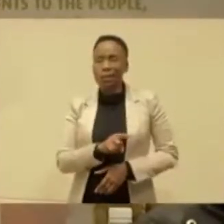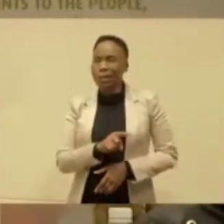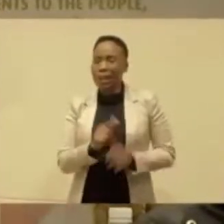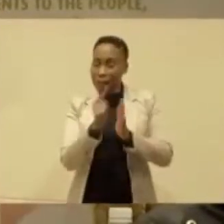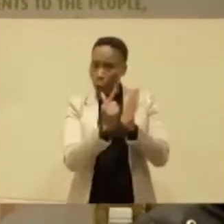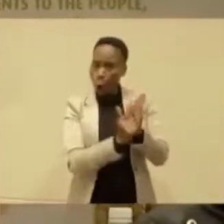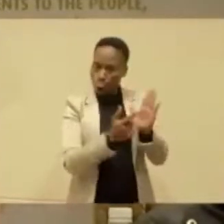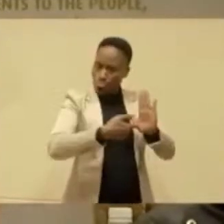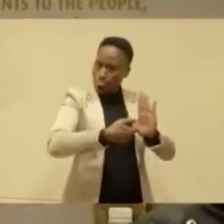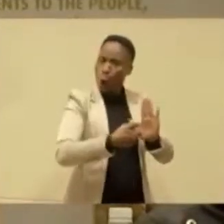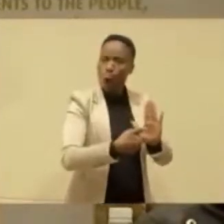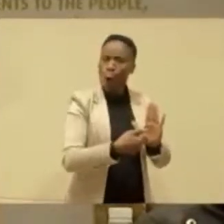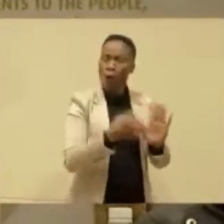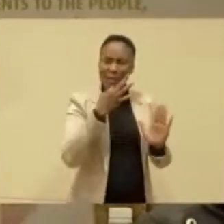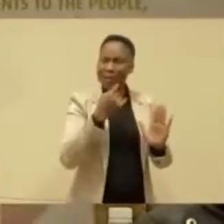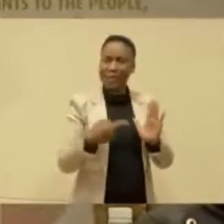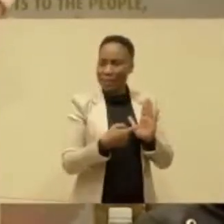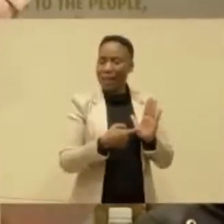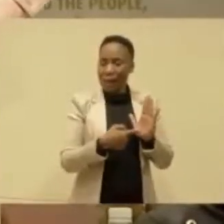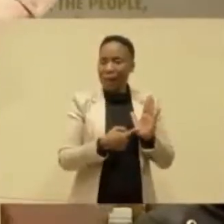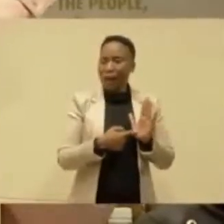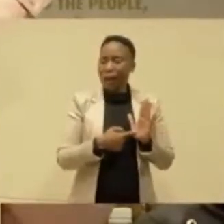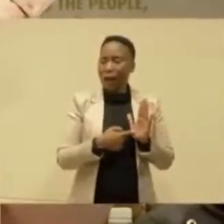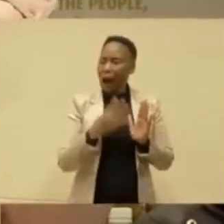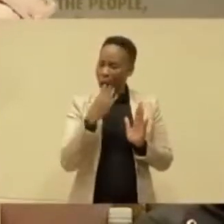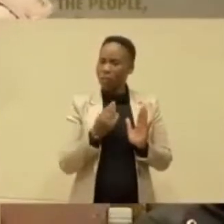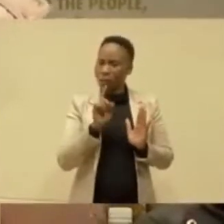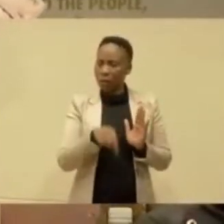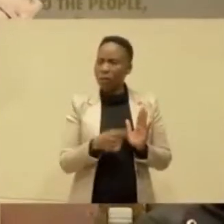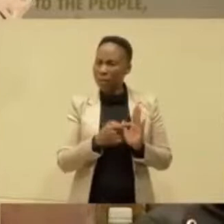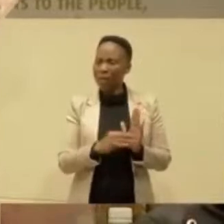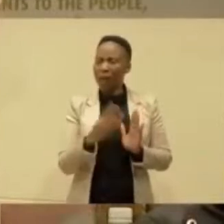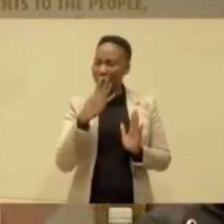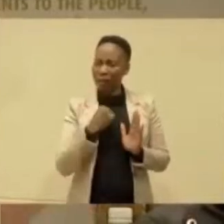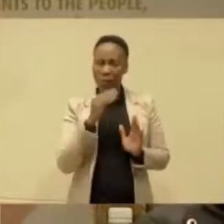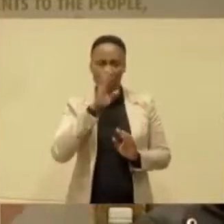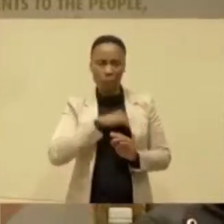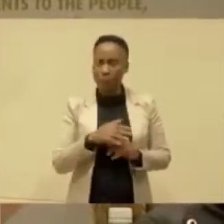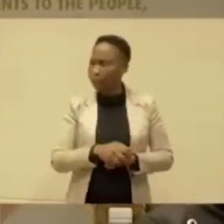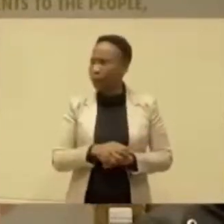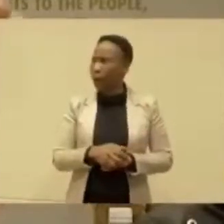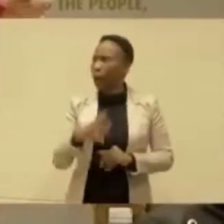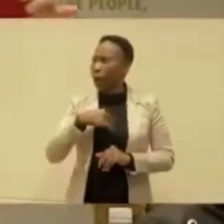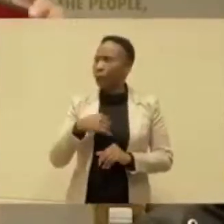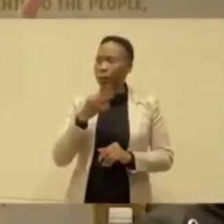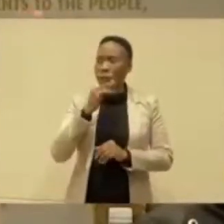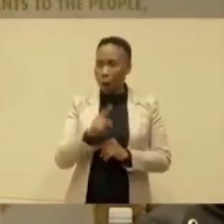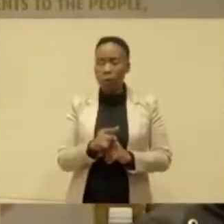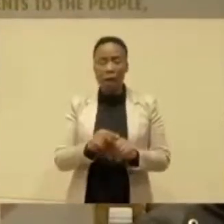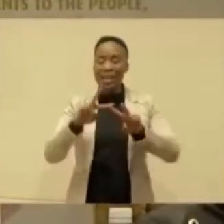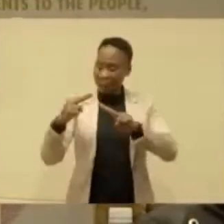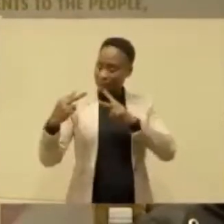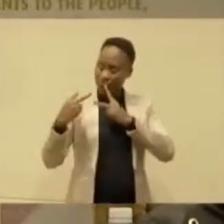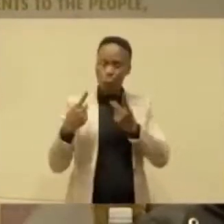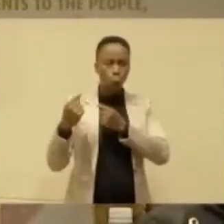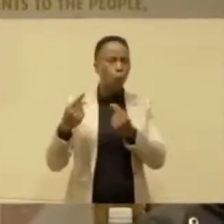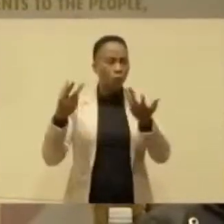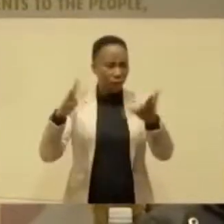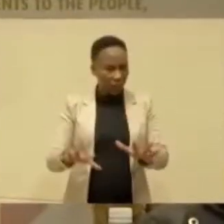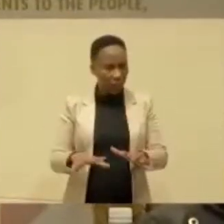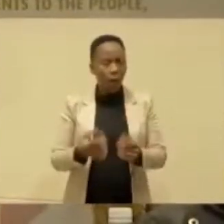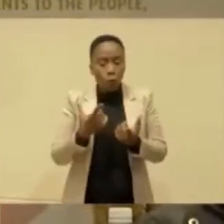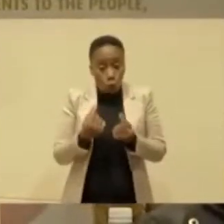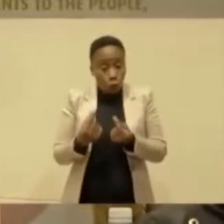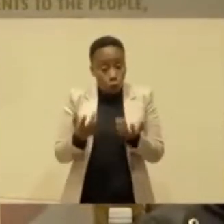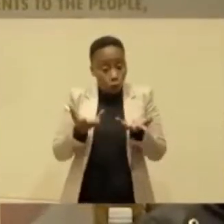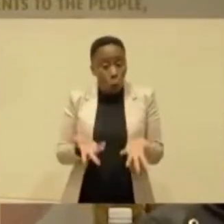kind of things that we did i think i i need to give you a broader perspective than just to say we did a review but that is what we